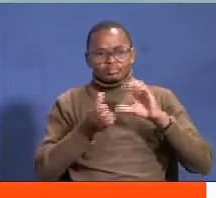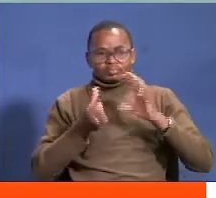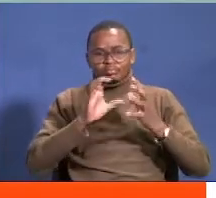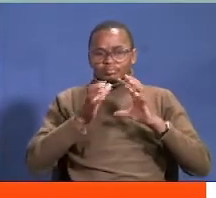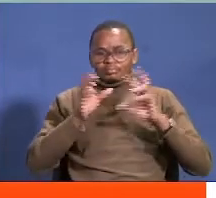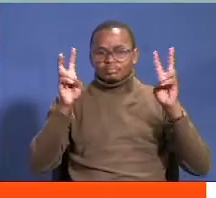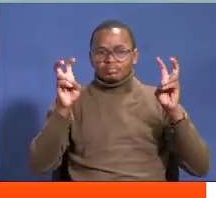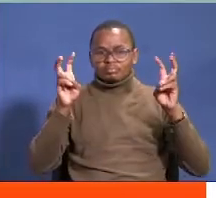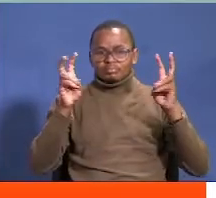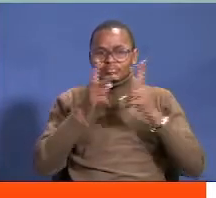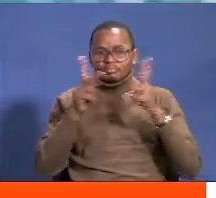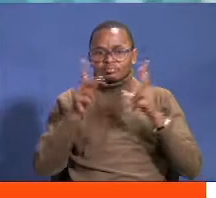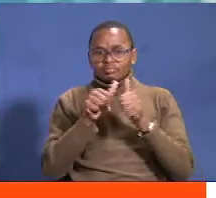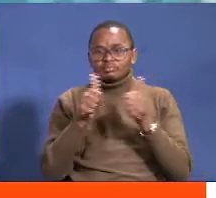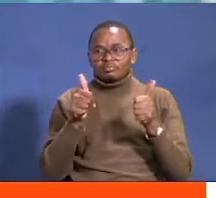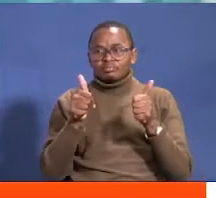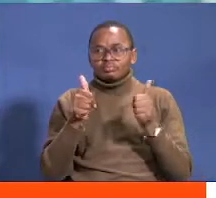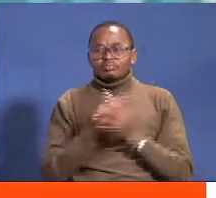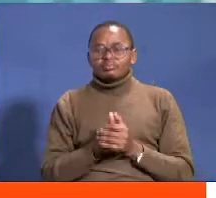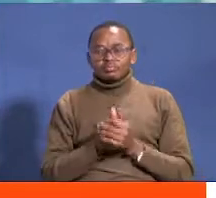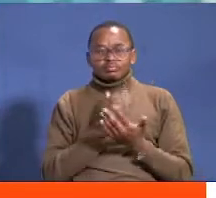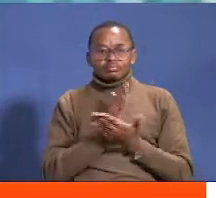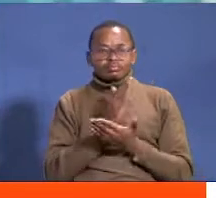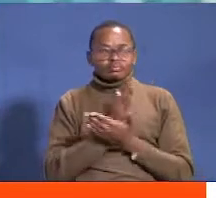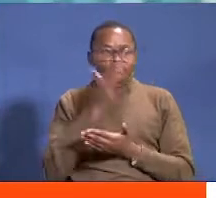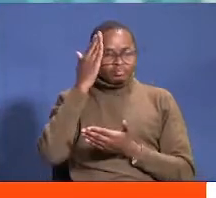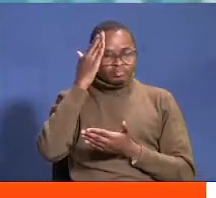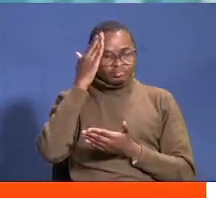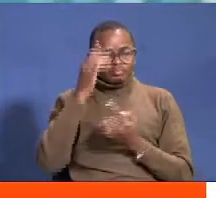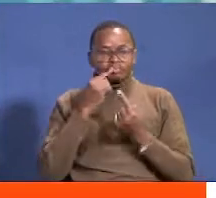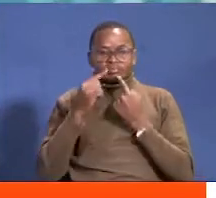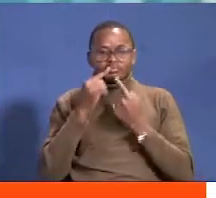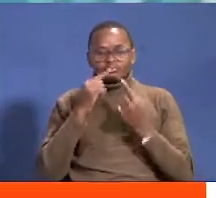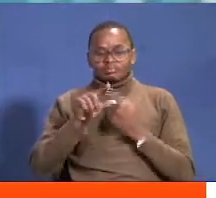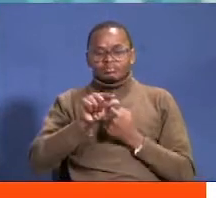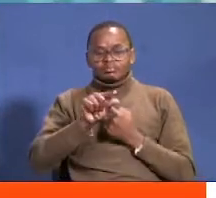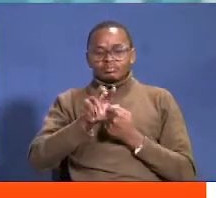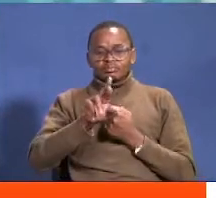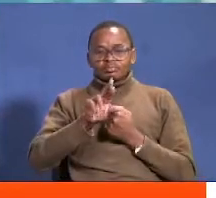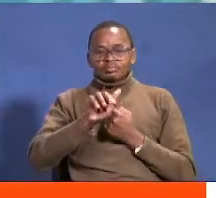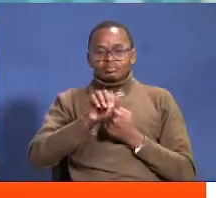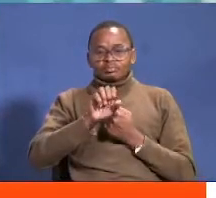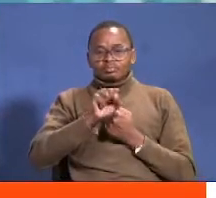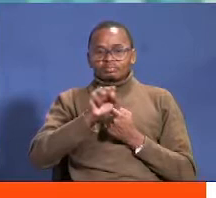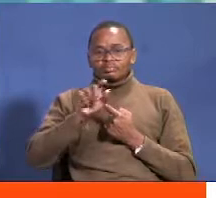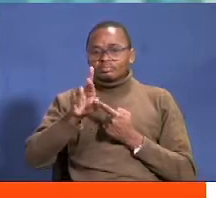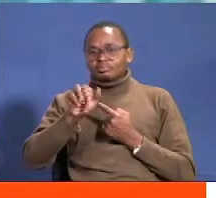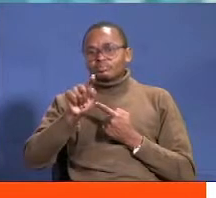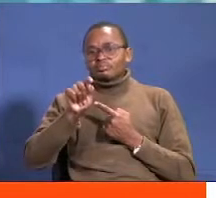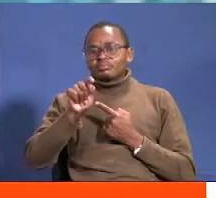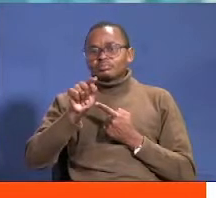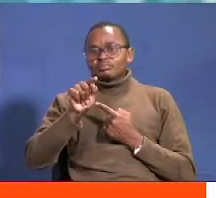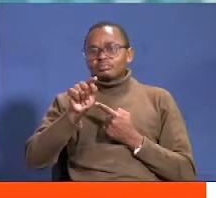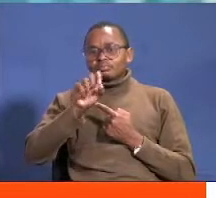issue. Very well. Actually, when we talk of Glasgow, this was a summit that was held in Scotland.